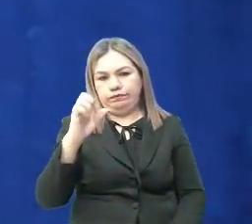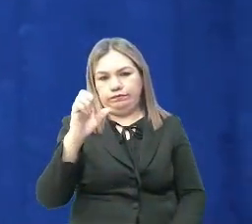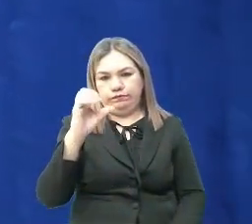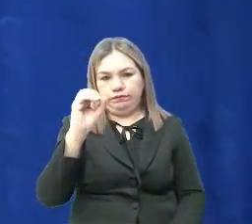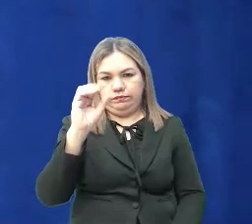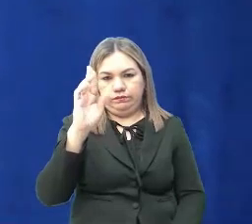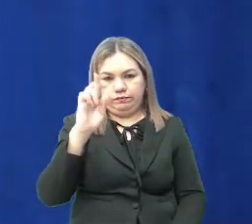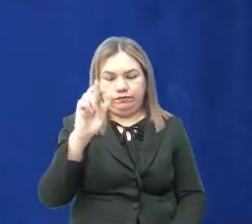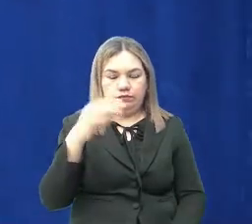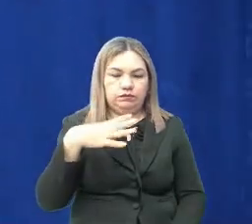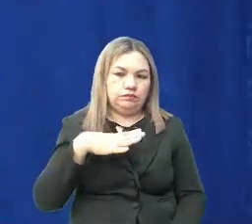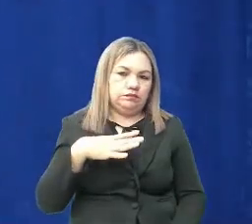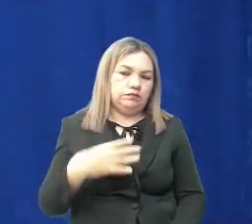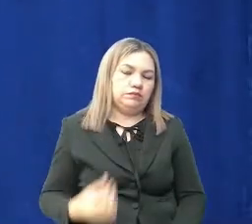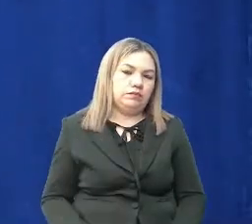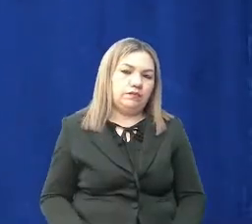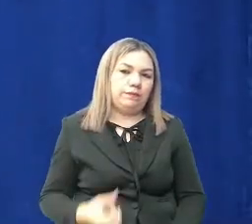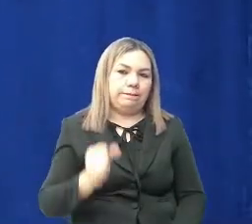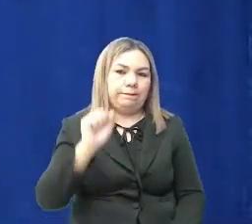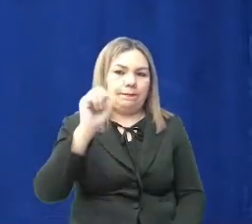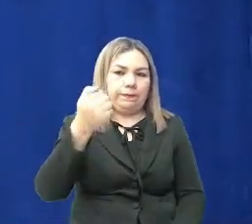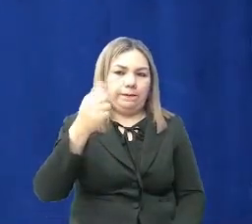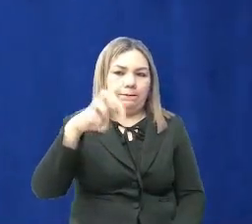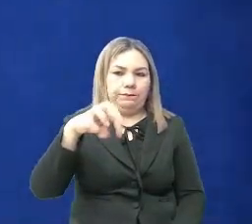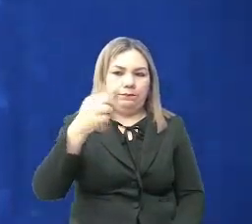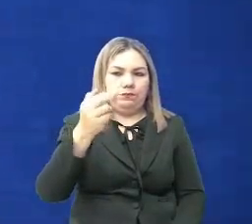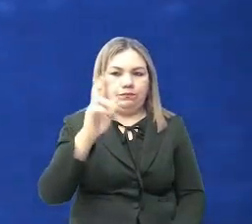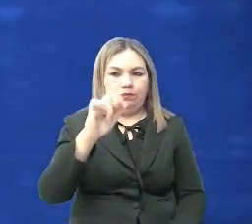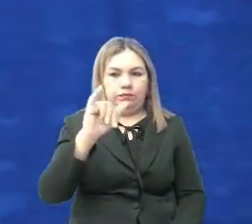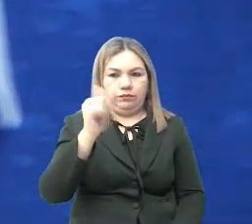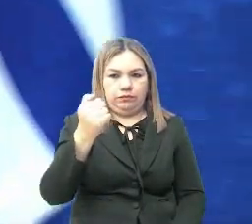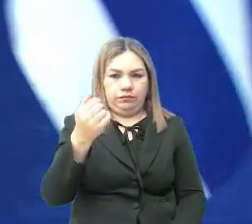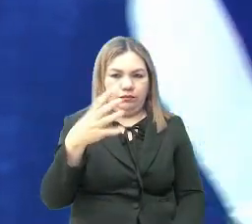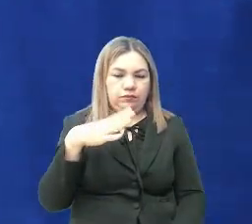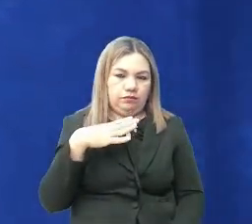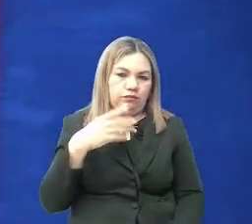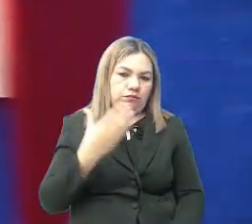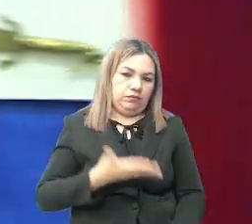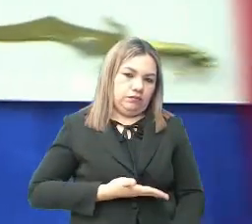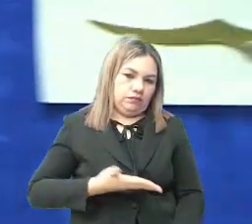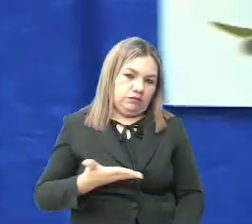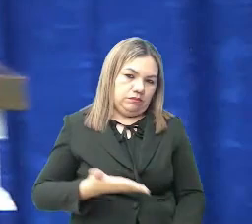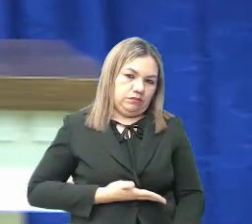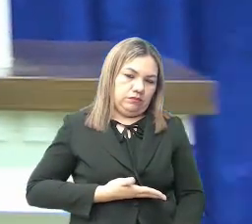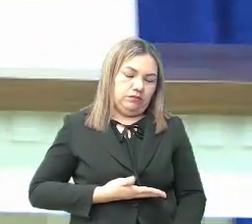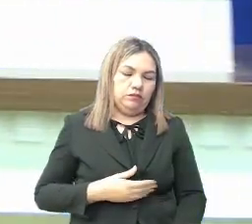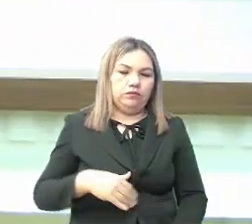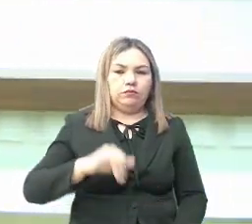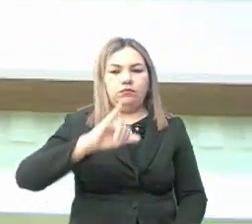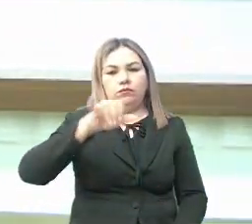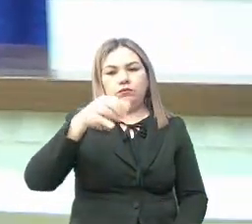Samaria, when Elisha entered, there was hunger there. There was a judgment